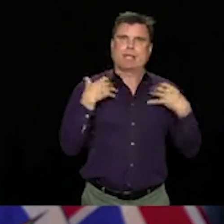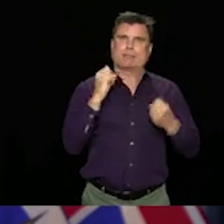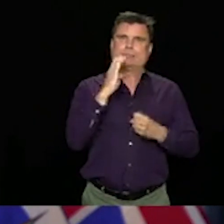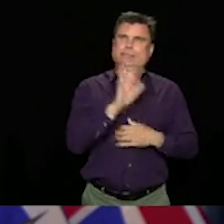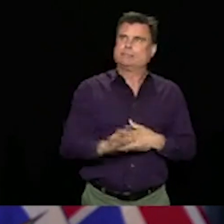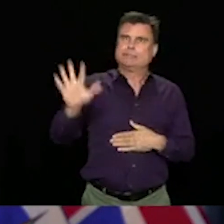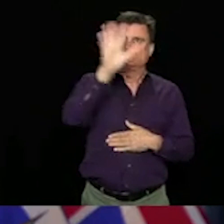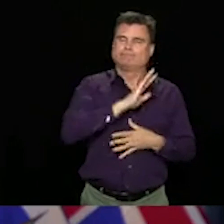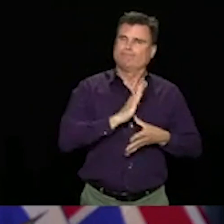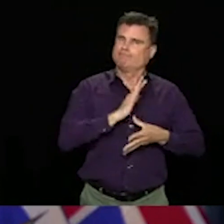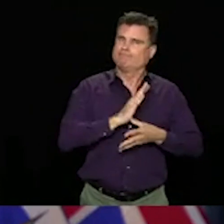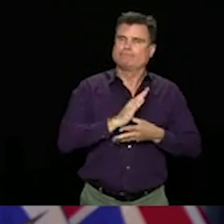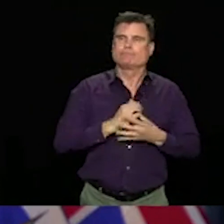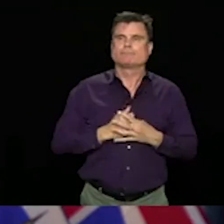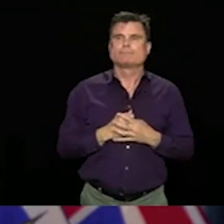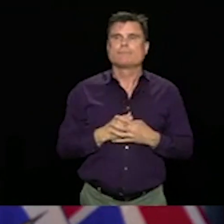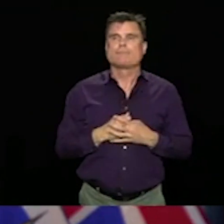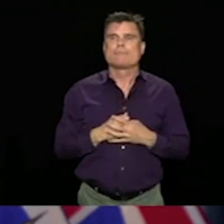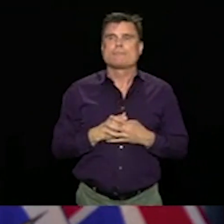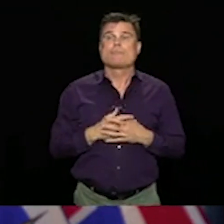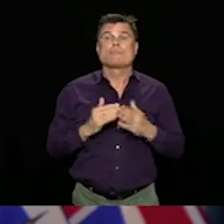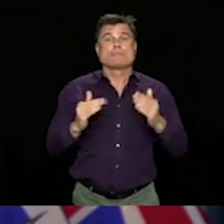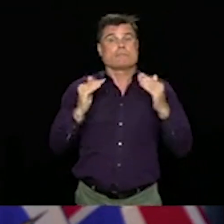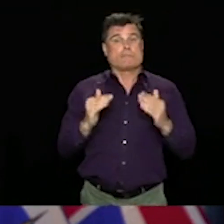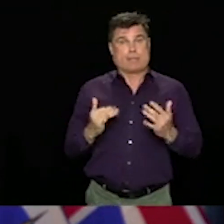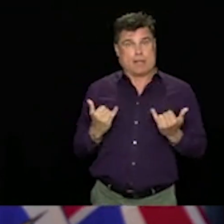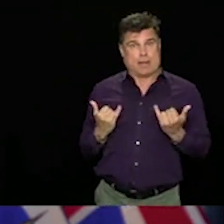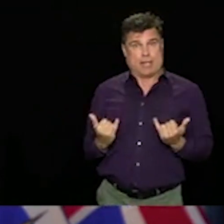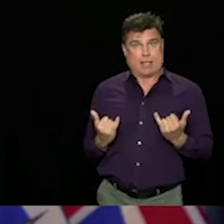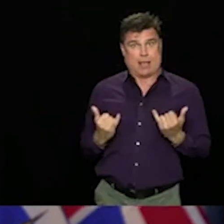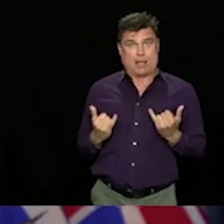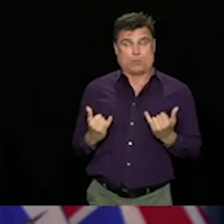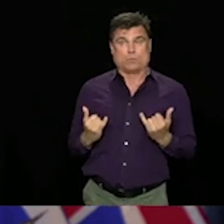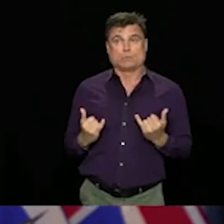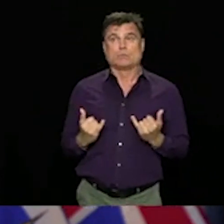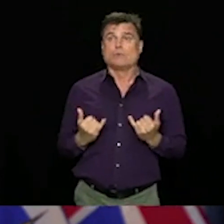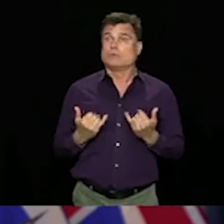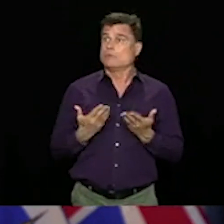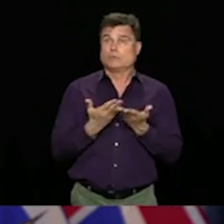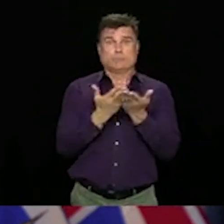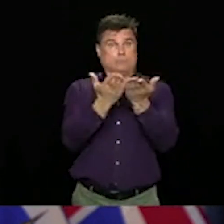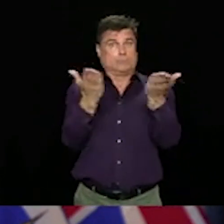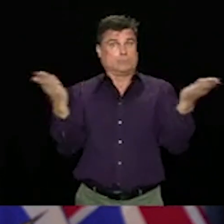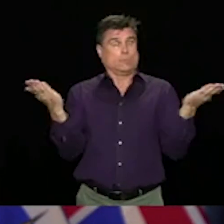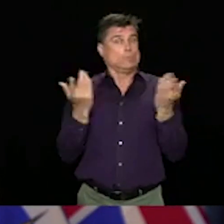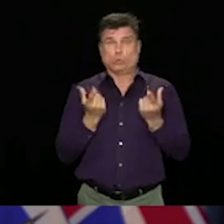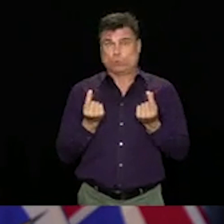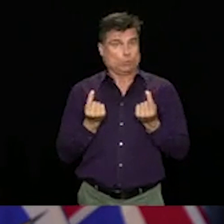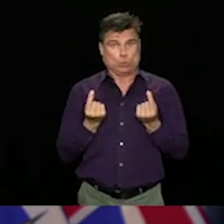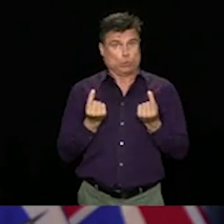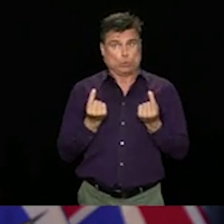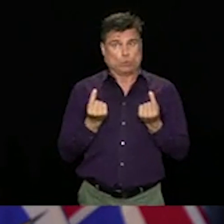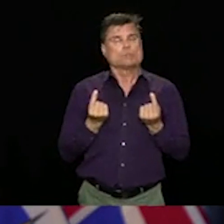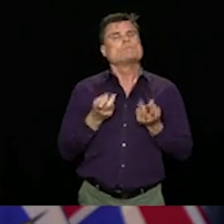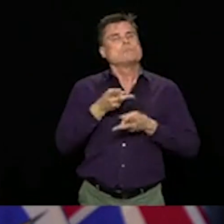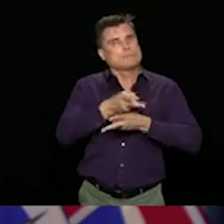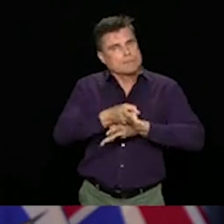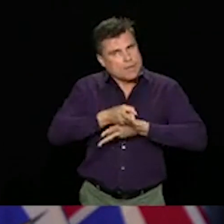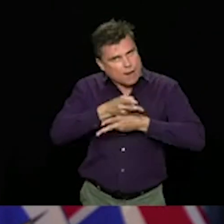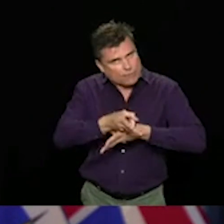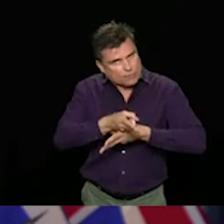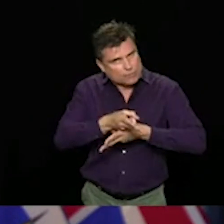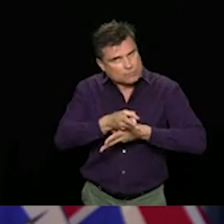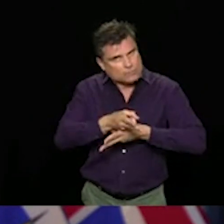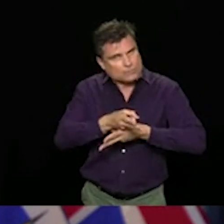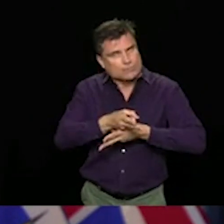So we are still in our monitor, manage, and modify. It's the key to managing COVID-19 right